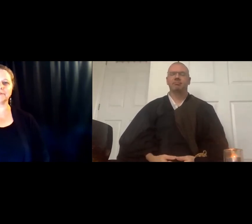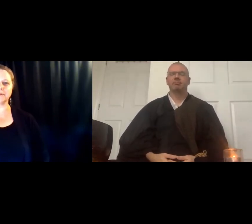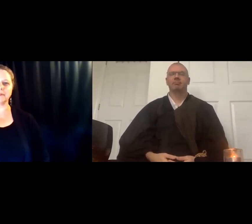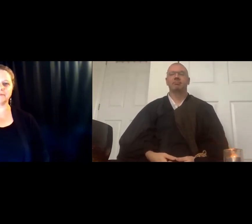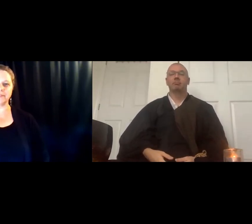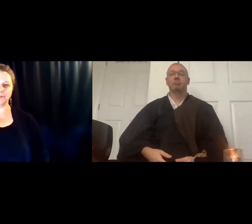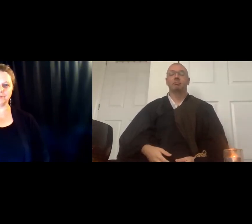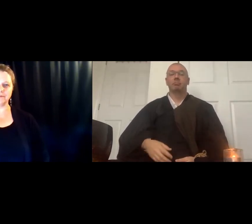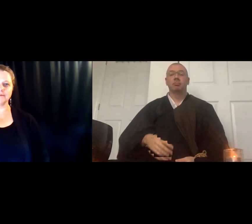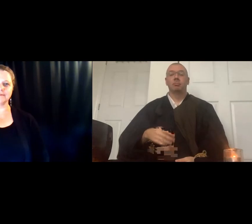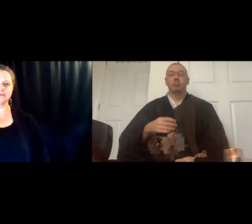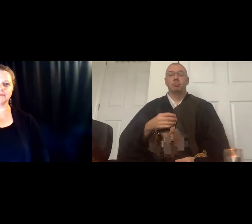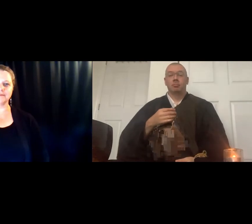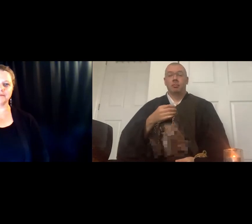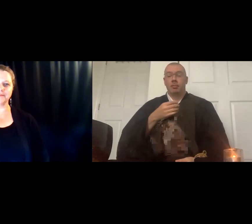is comfortable for you.